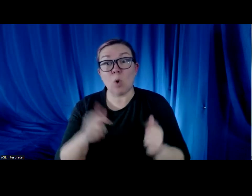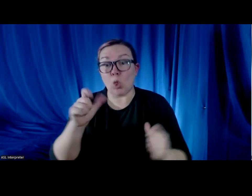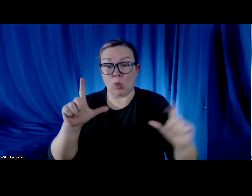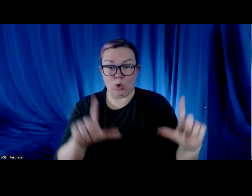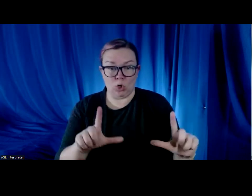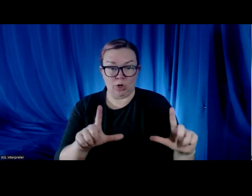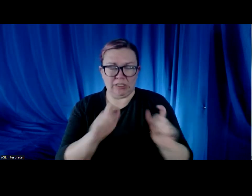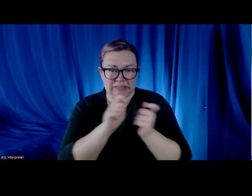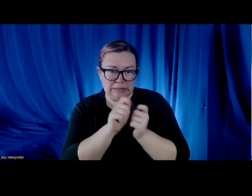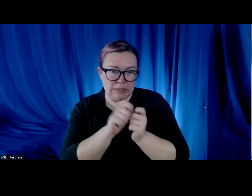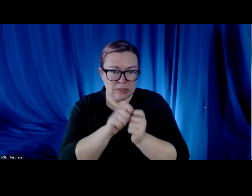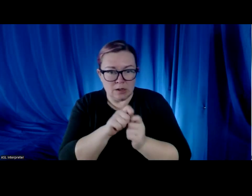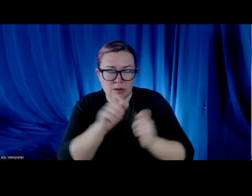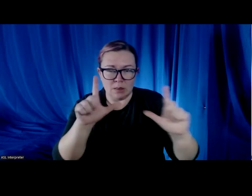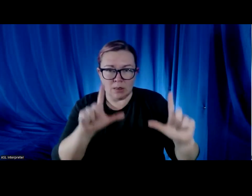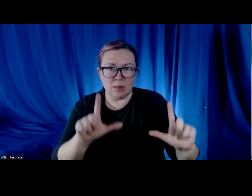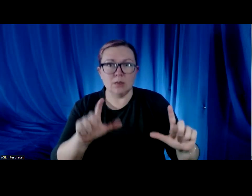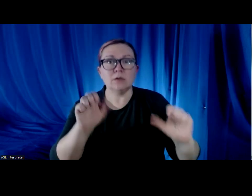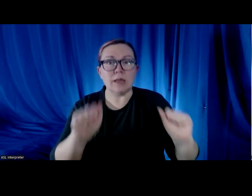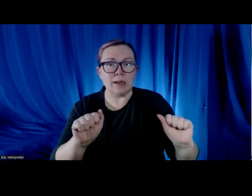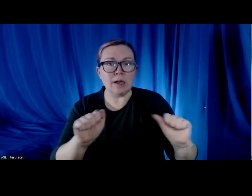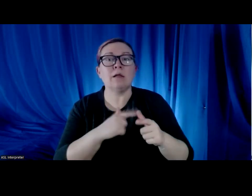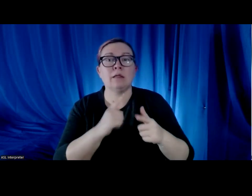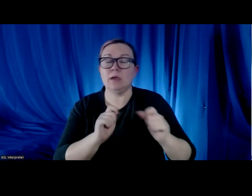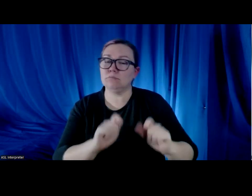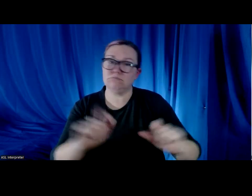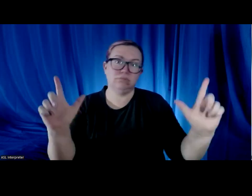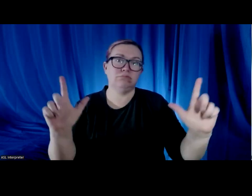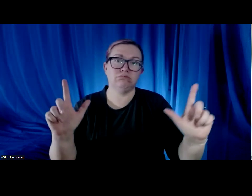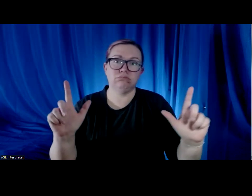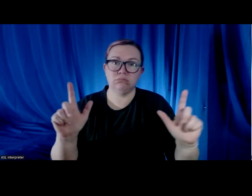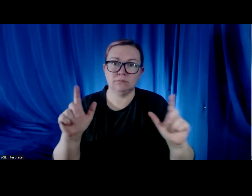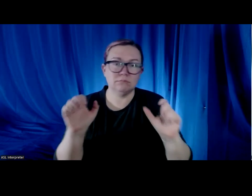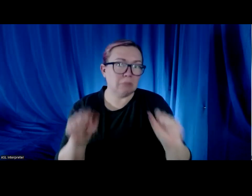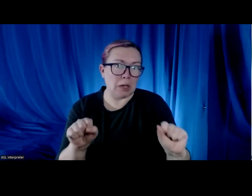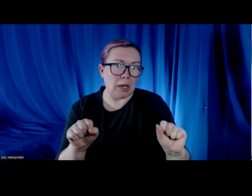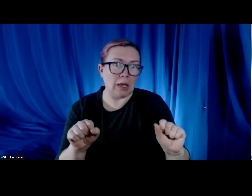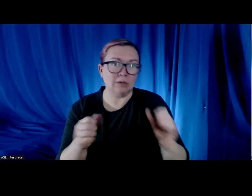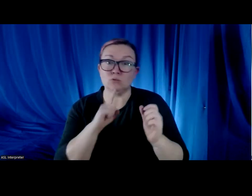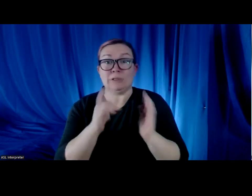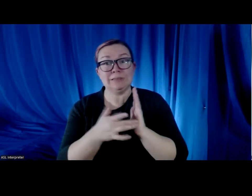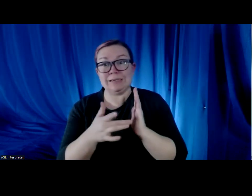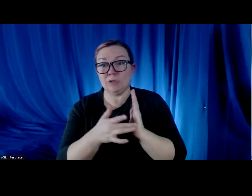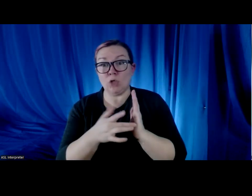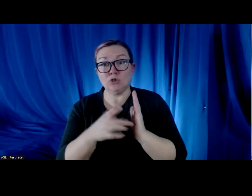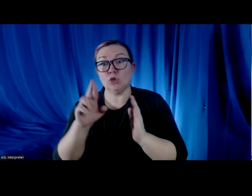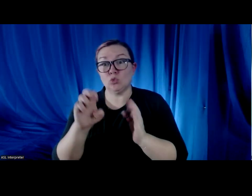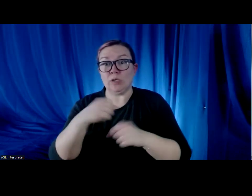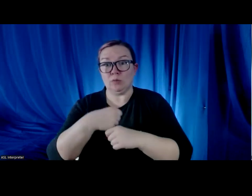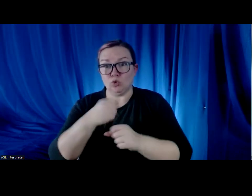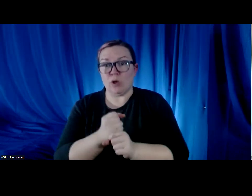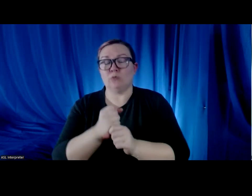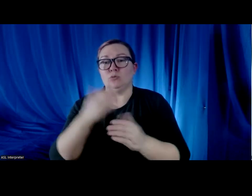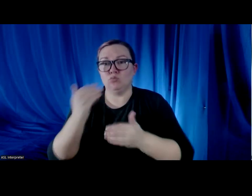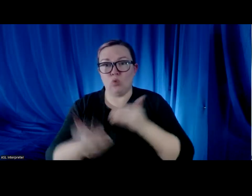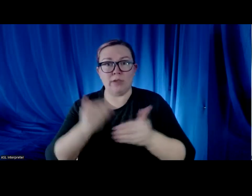a lot of detail in a very small scale. And the technology and the reproduction process has come such a far